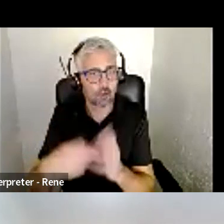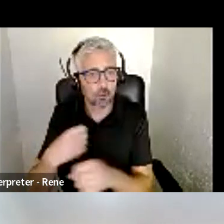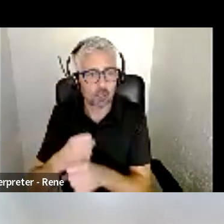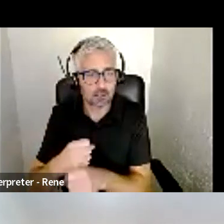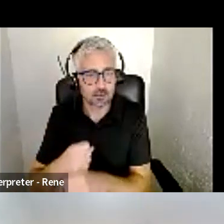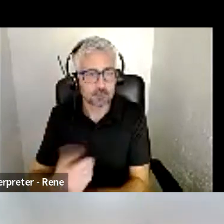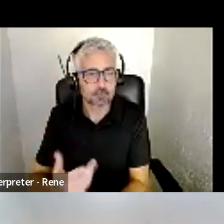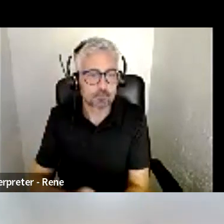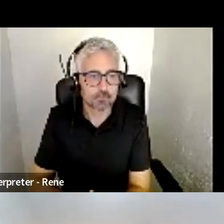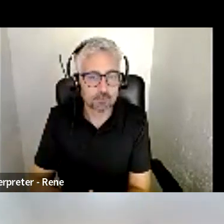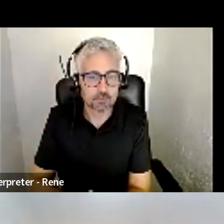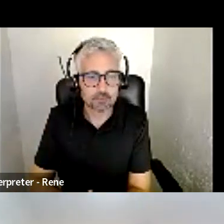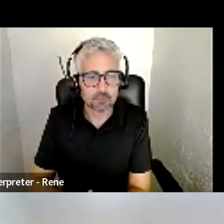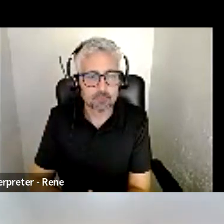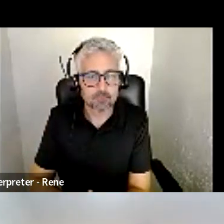anyway.